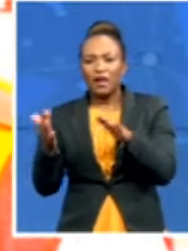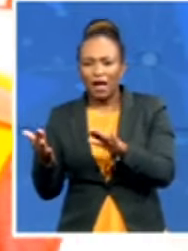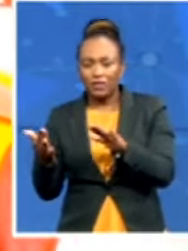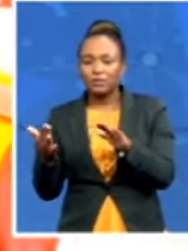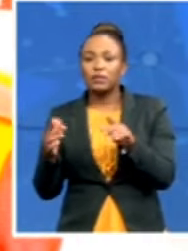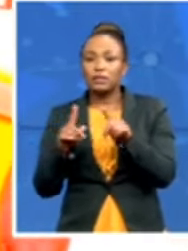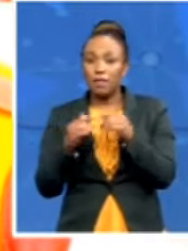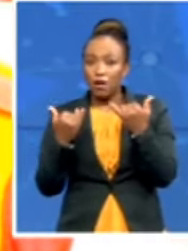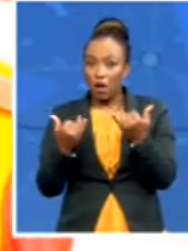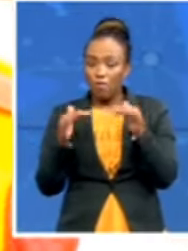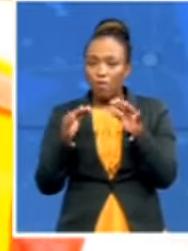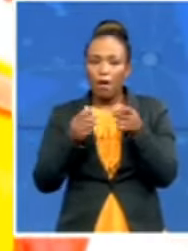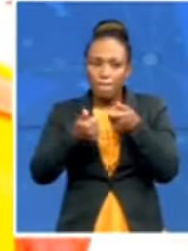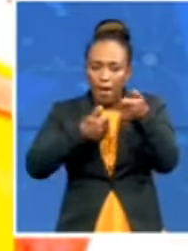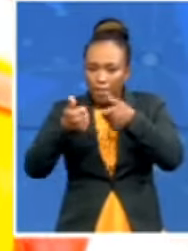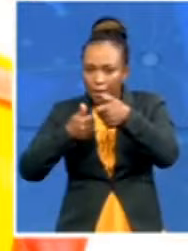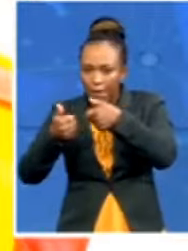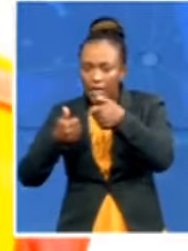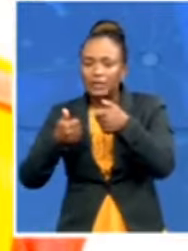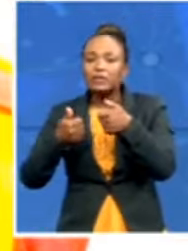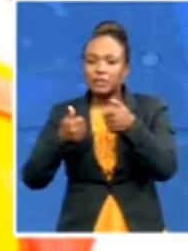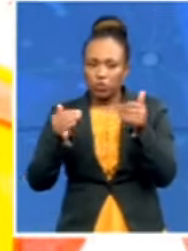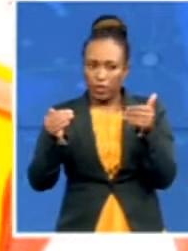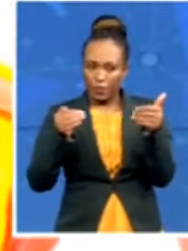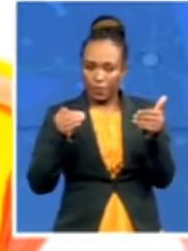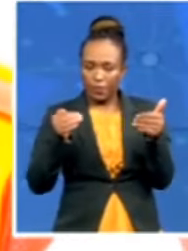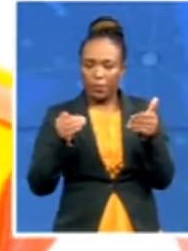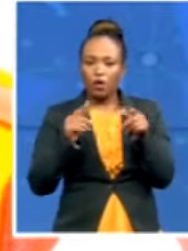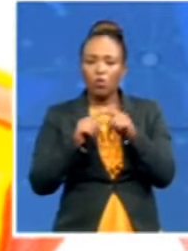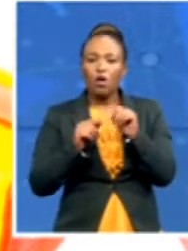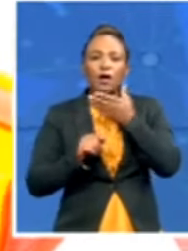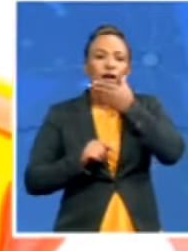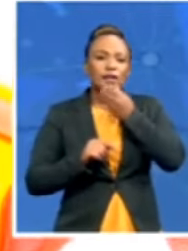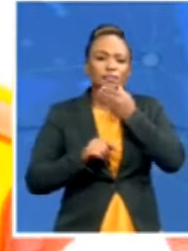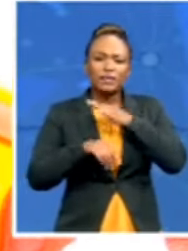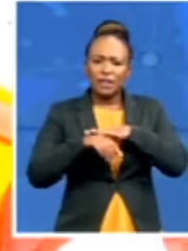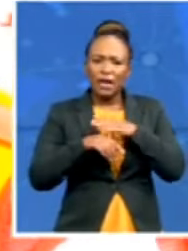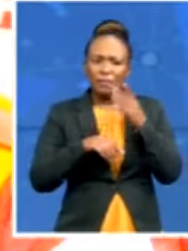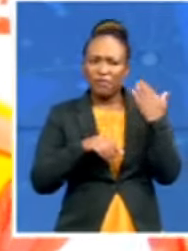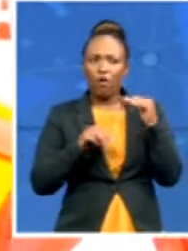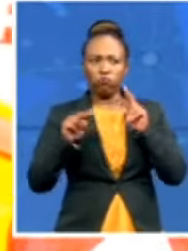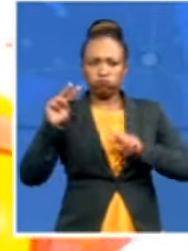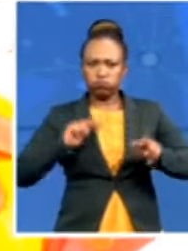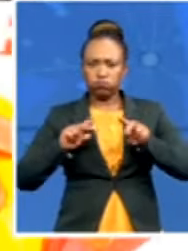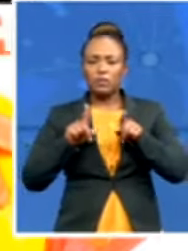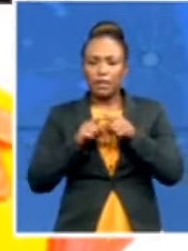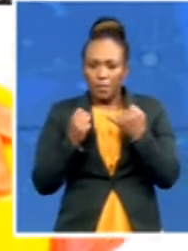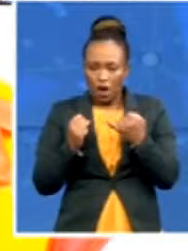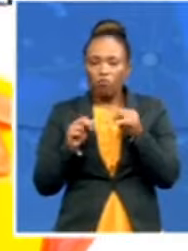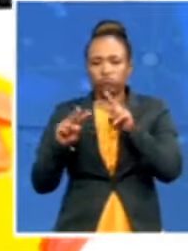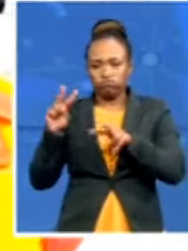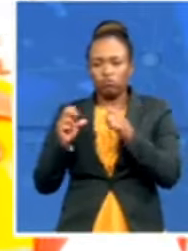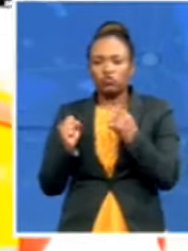the same momentum that we've had throughout the festive season, even now when people are leaving. We know that before, I think it was in November,